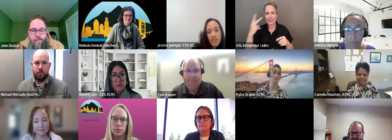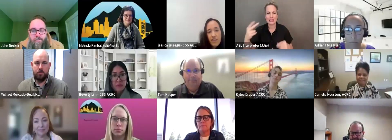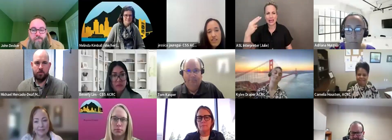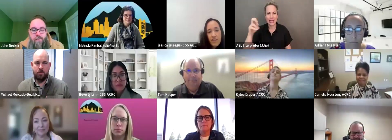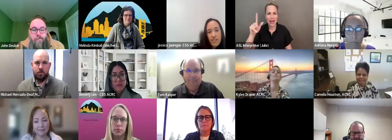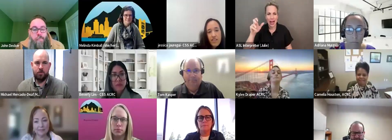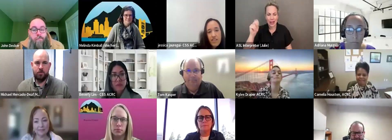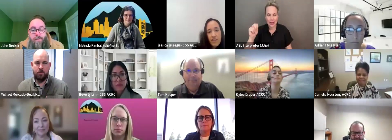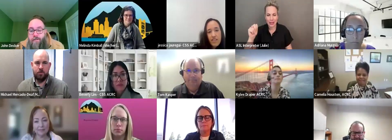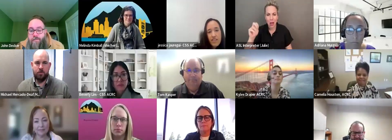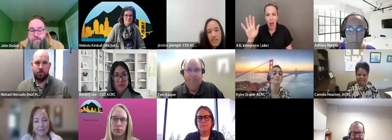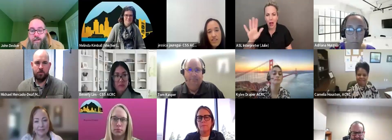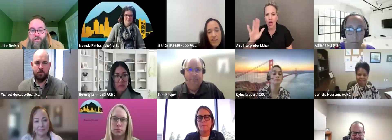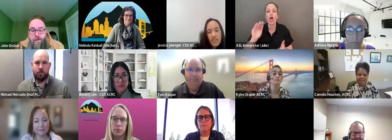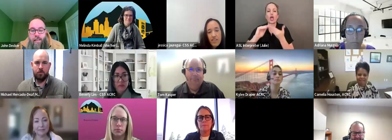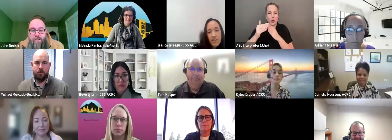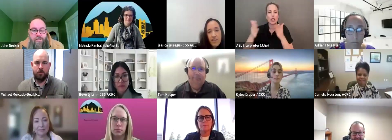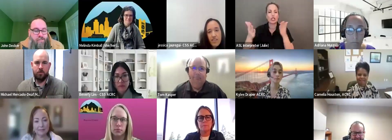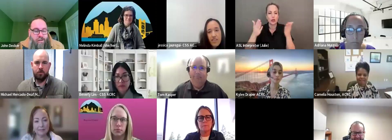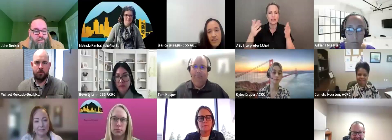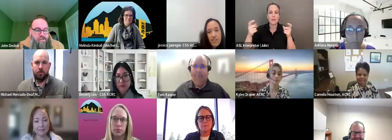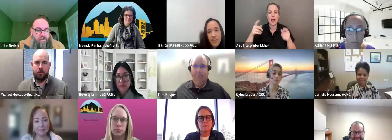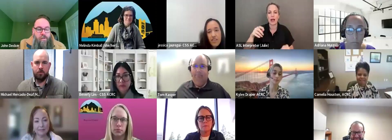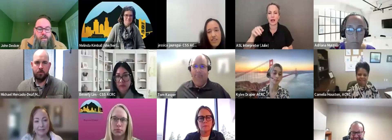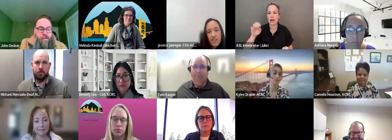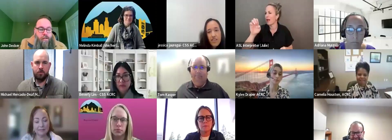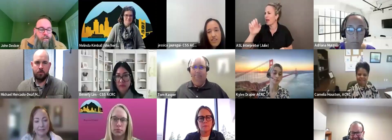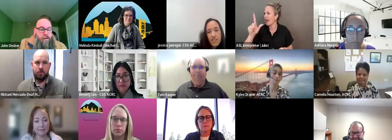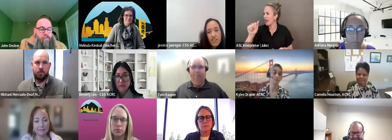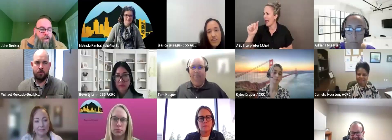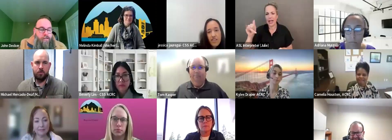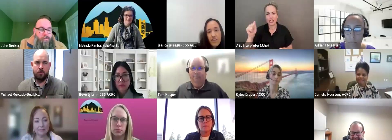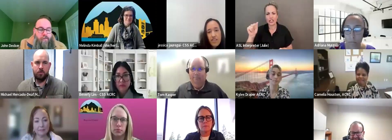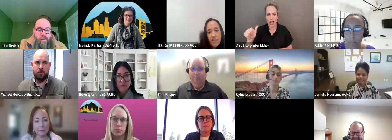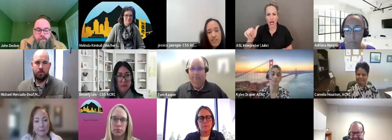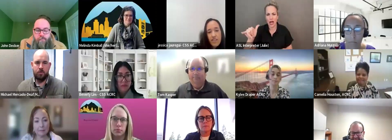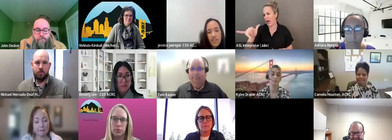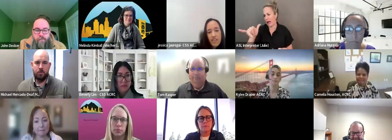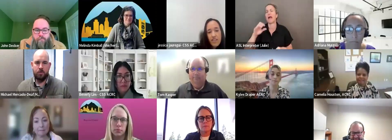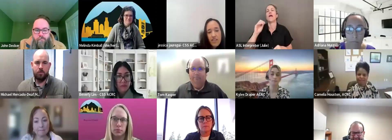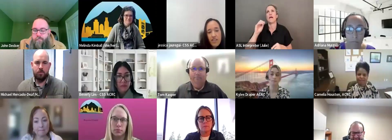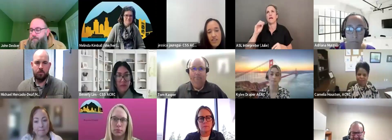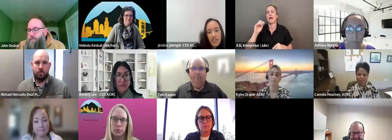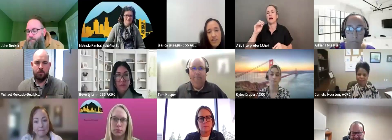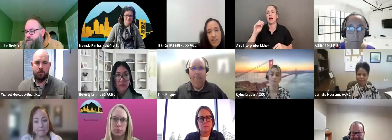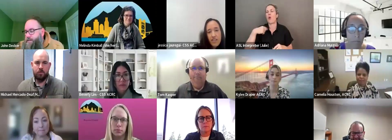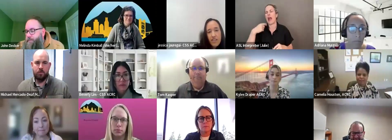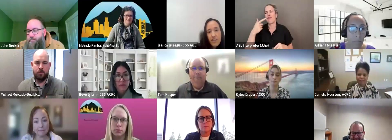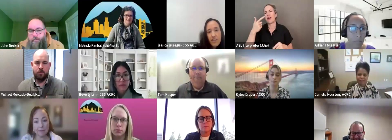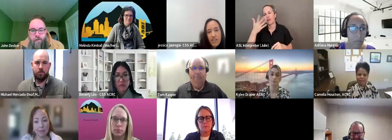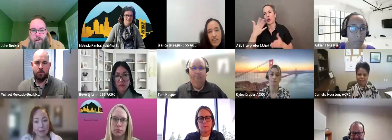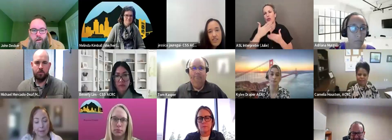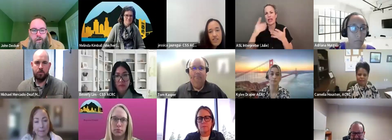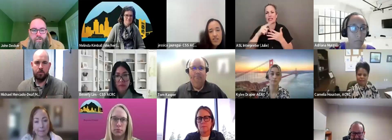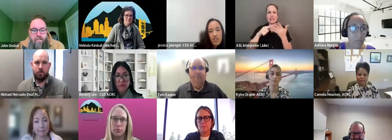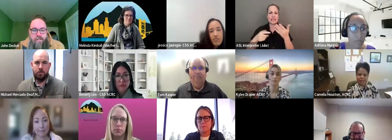here, community services manager. Leja's on too. All right. We have a bit of a number of things to